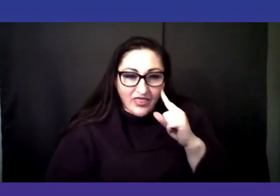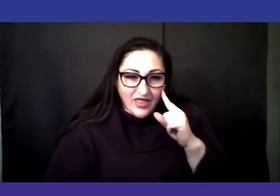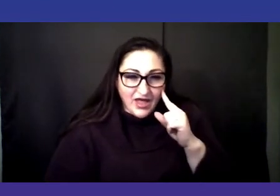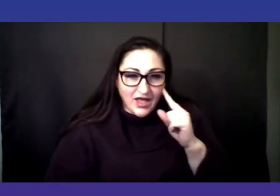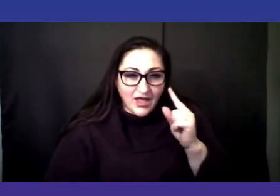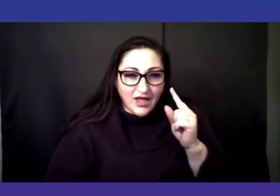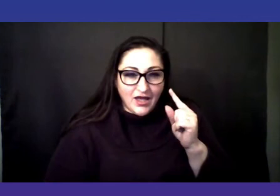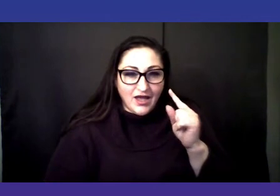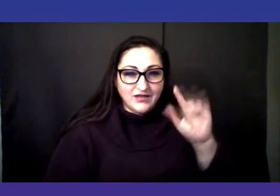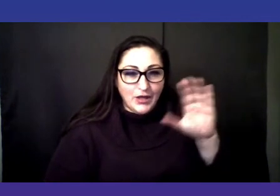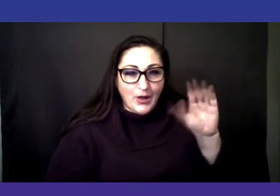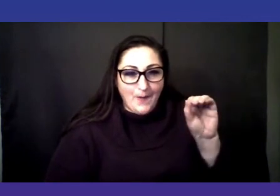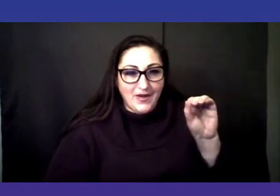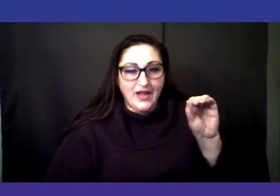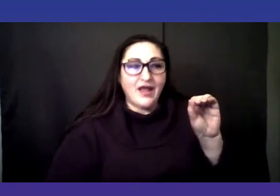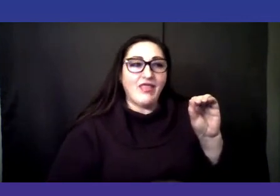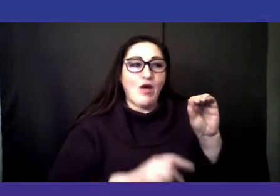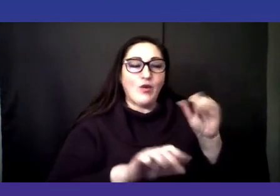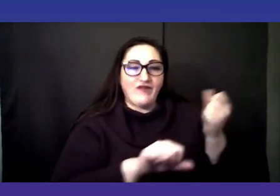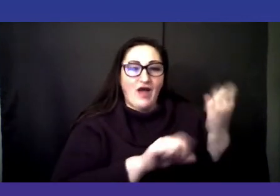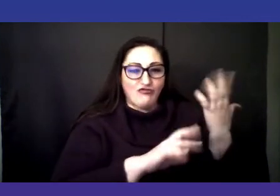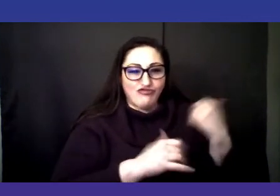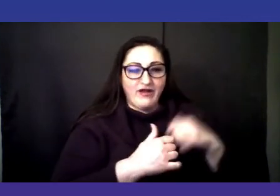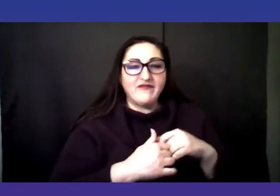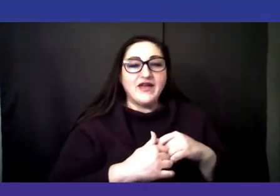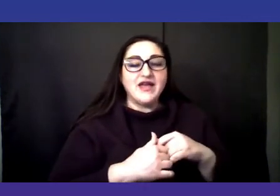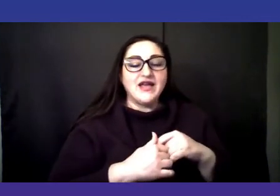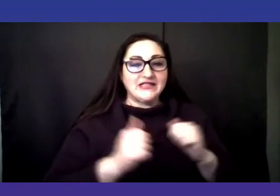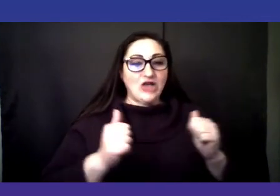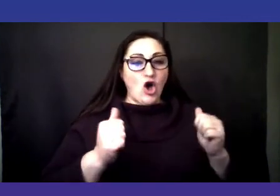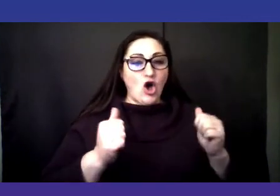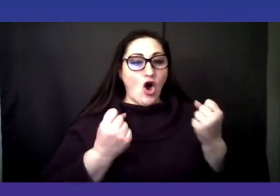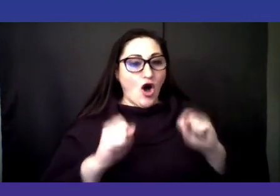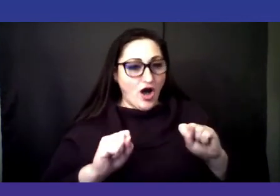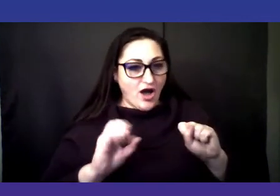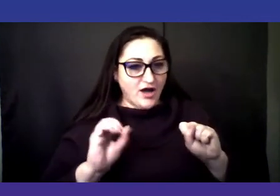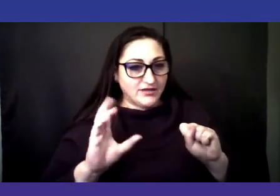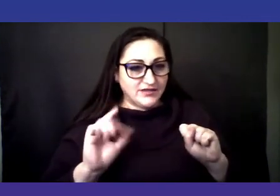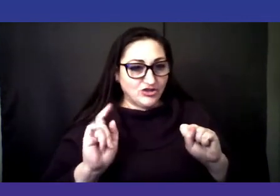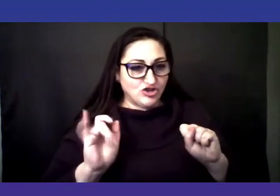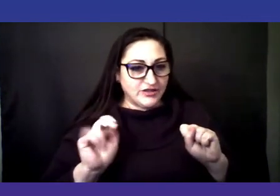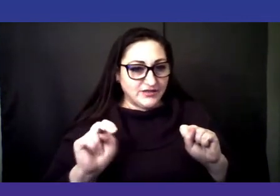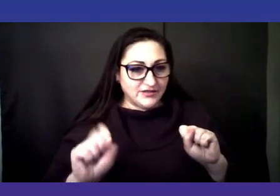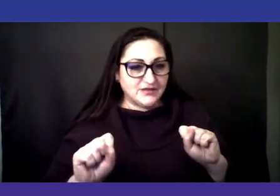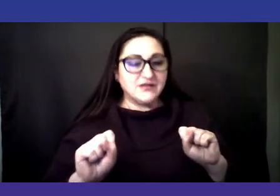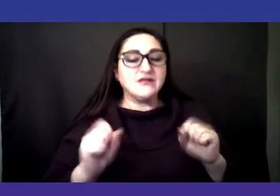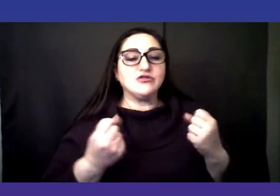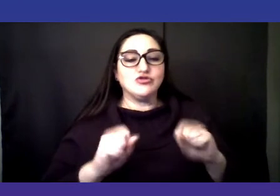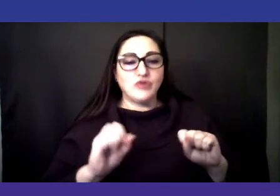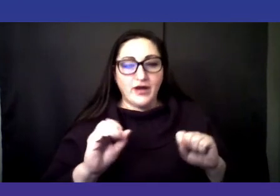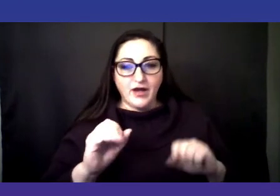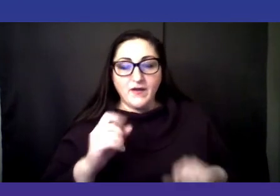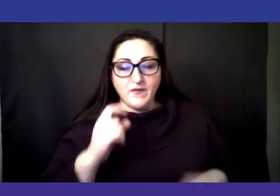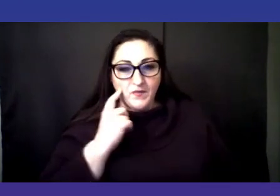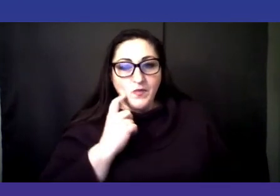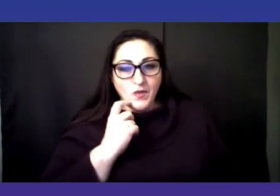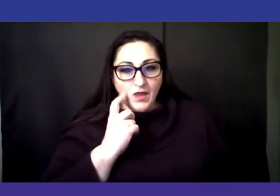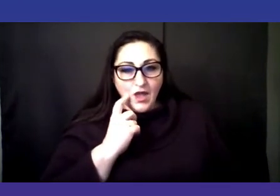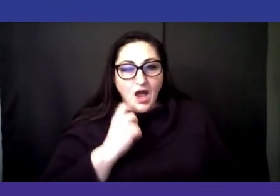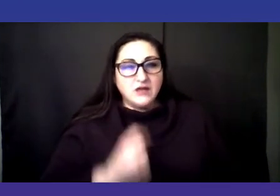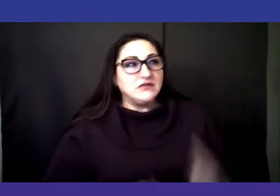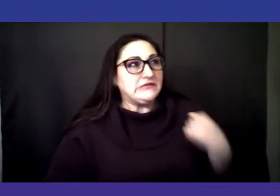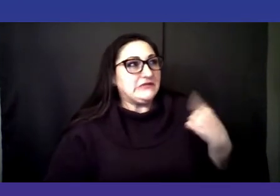is auditions. We no longer have any auditions since I think